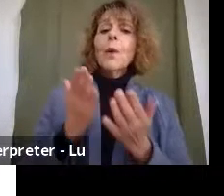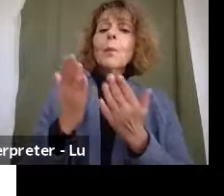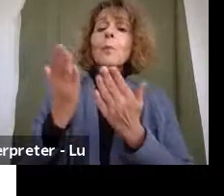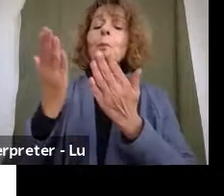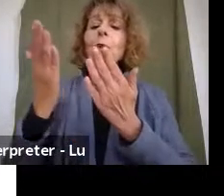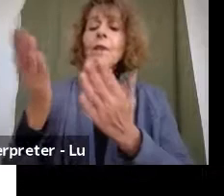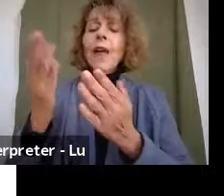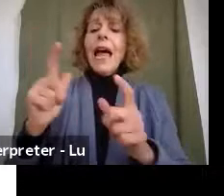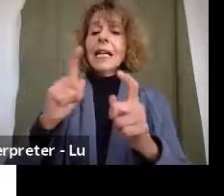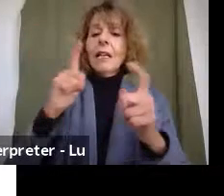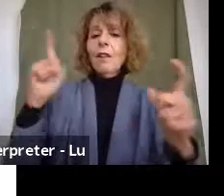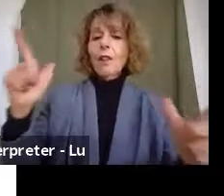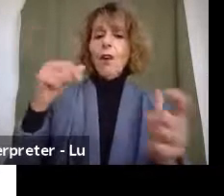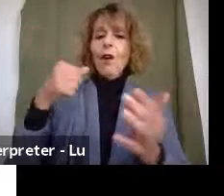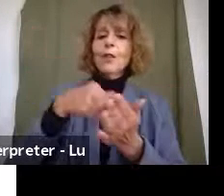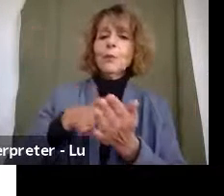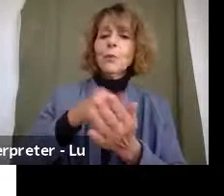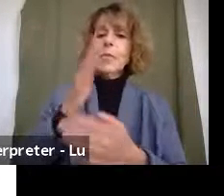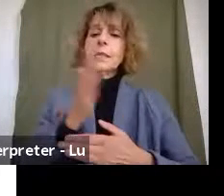22 point font.